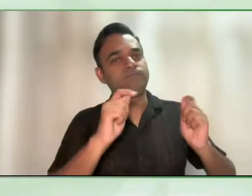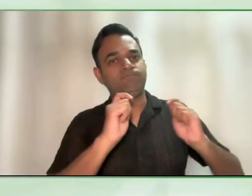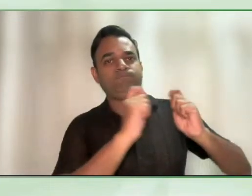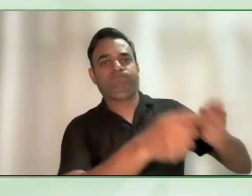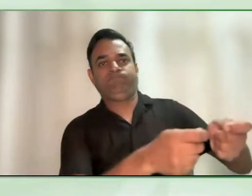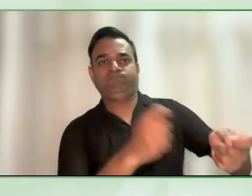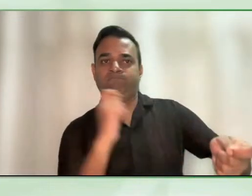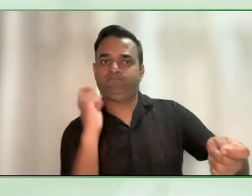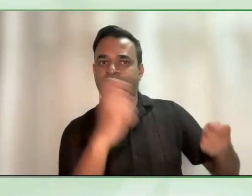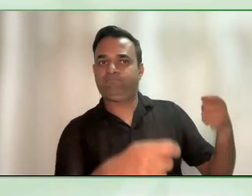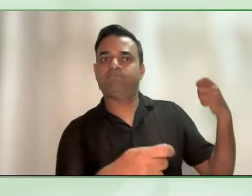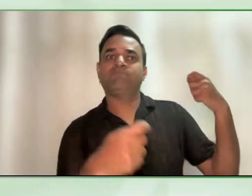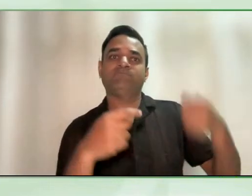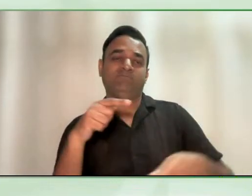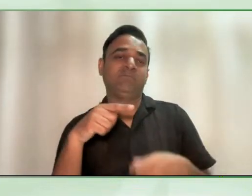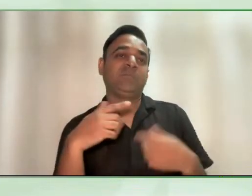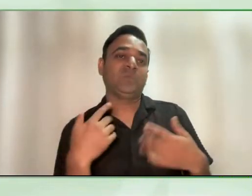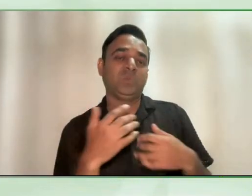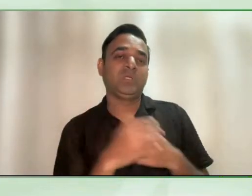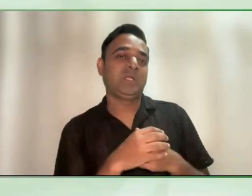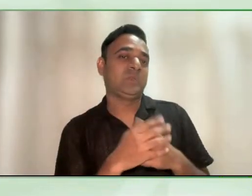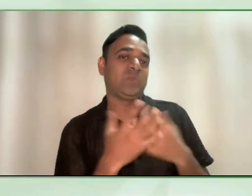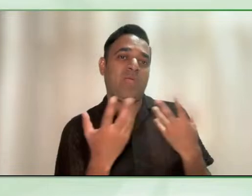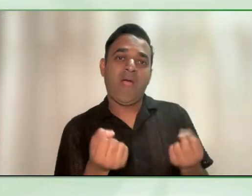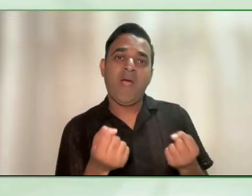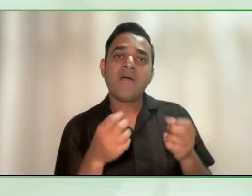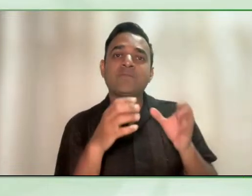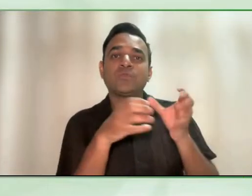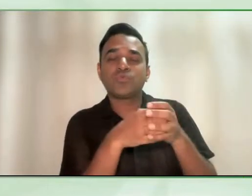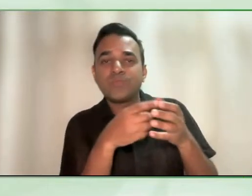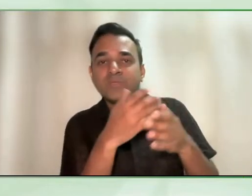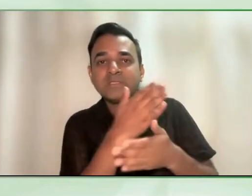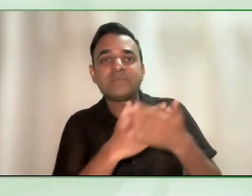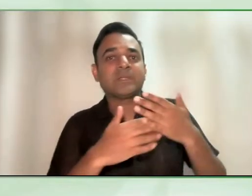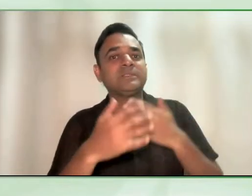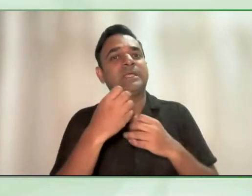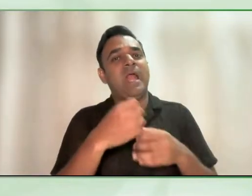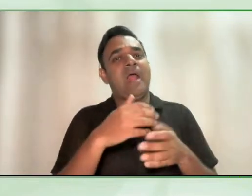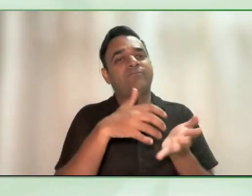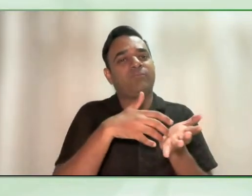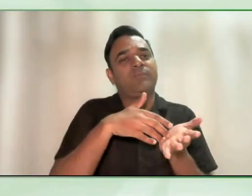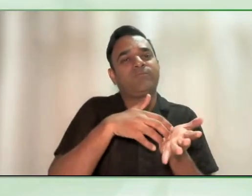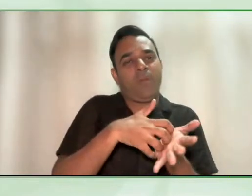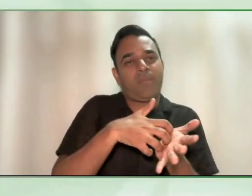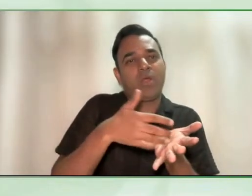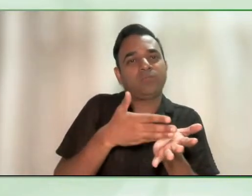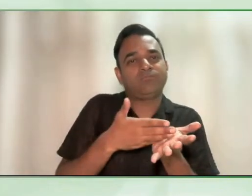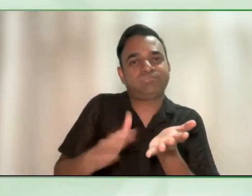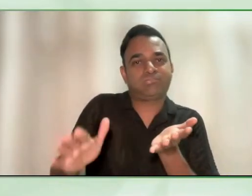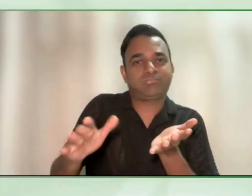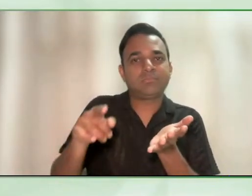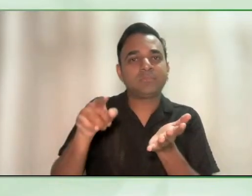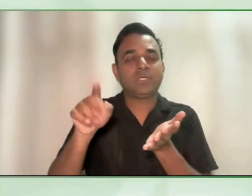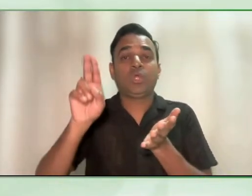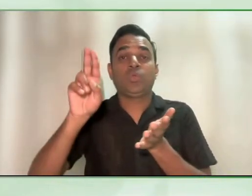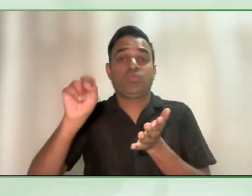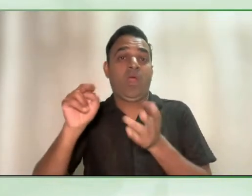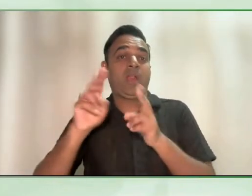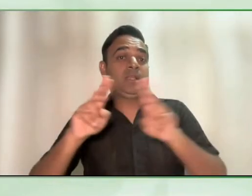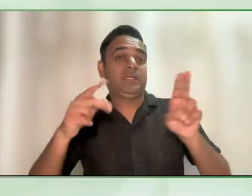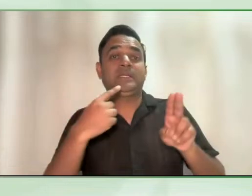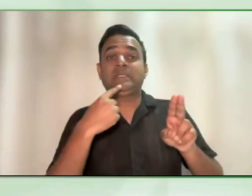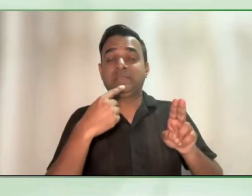We also see in other processes, such as at the COP, which just occurred, that there's not a disability